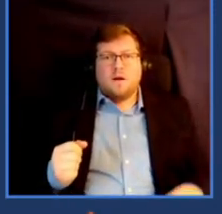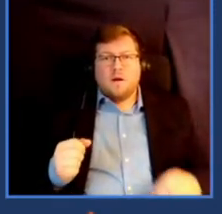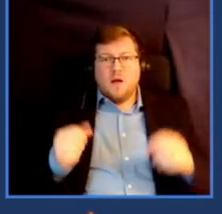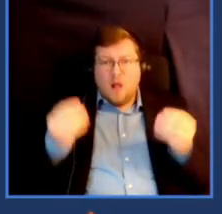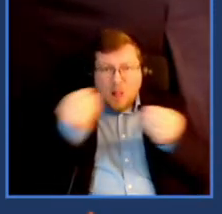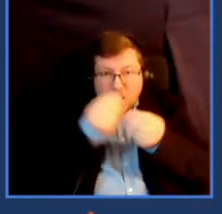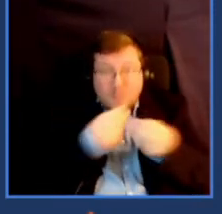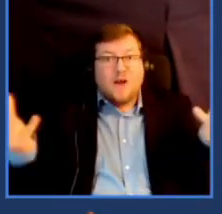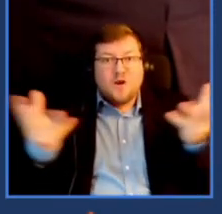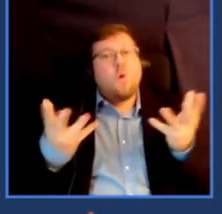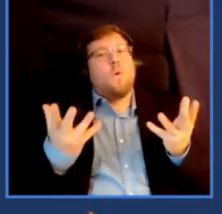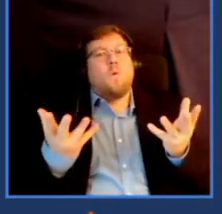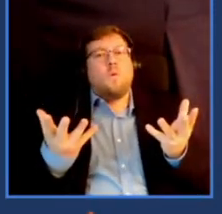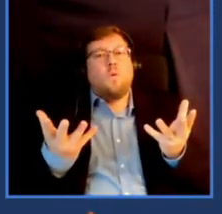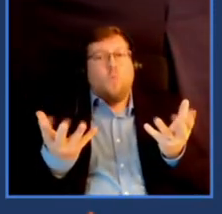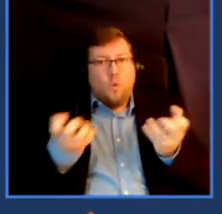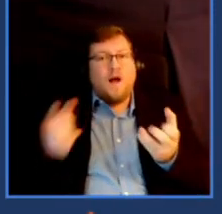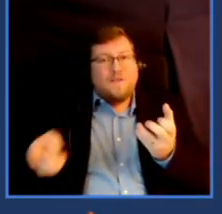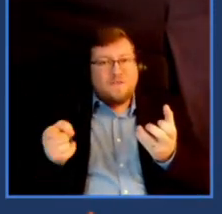first place.